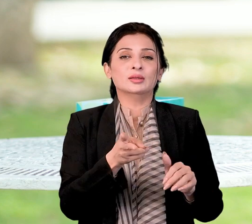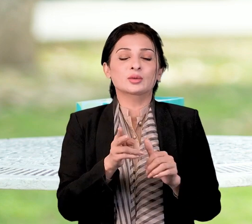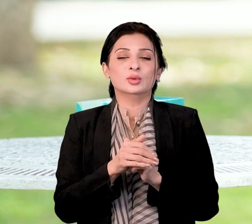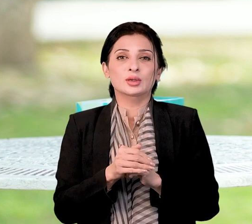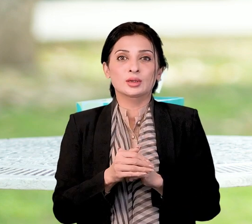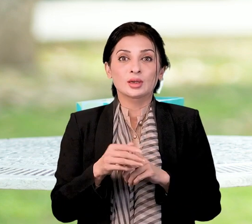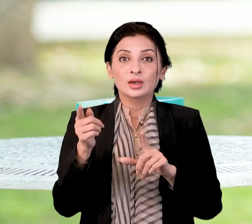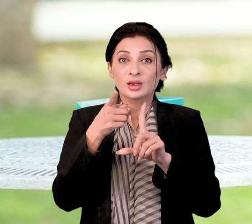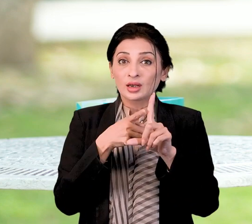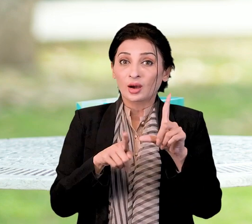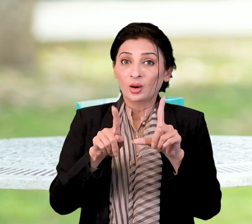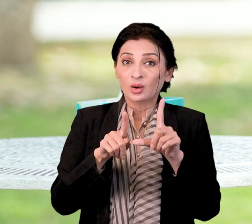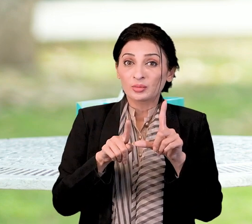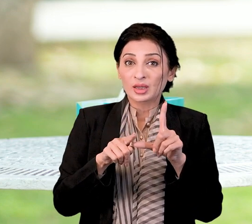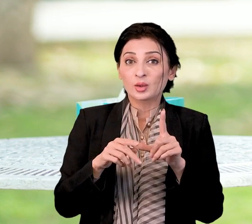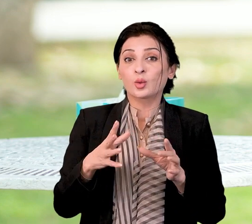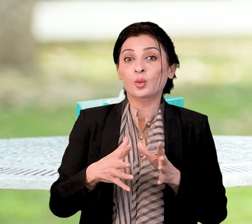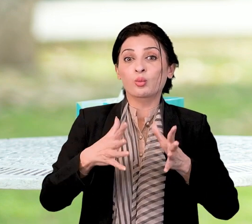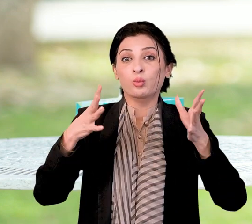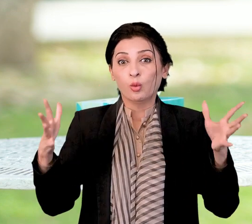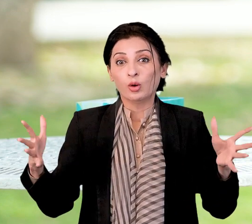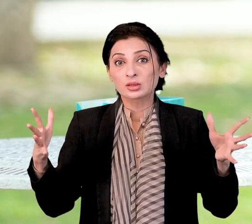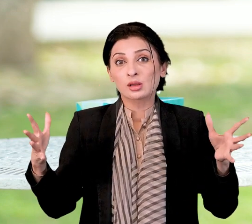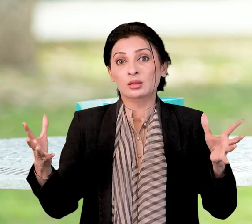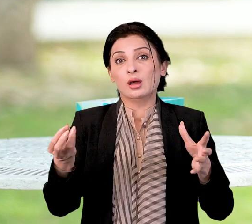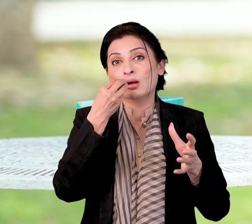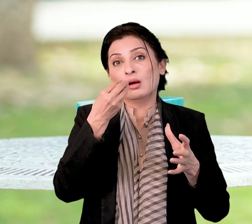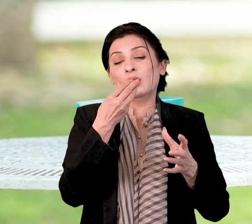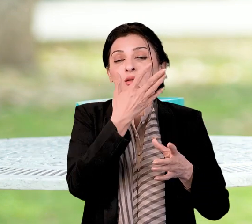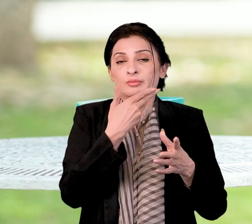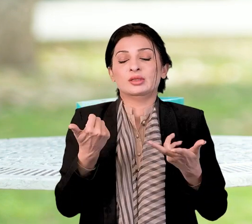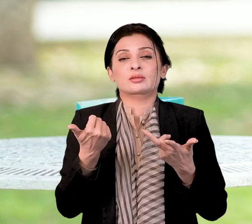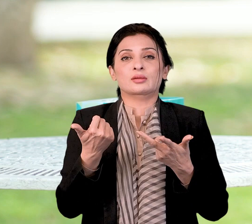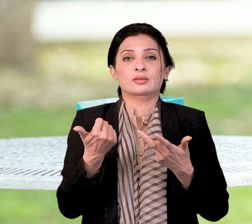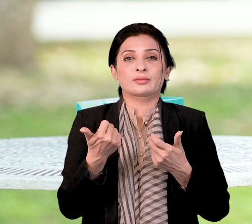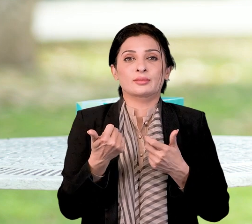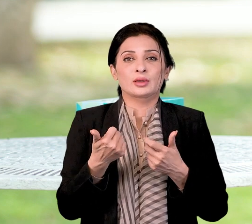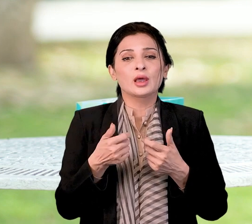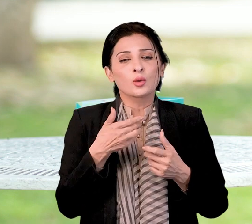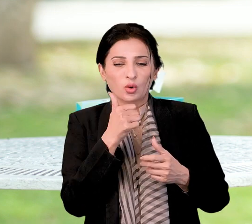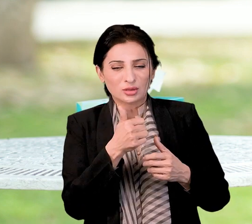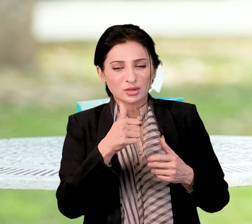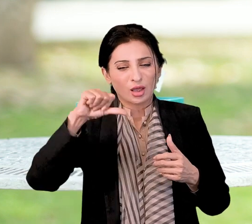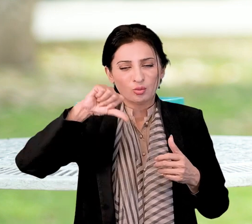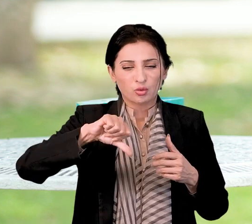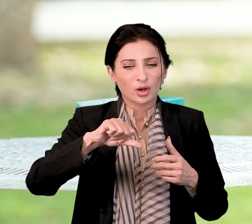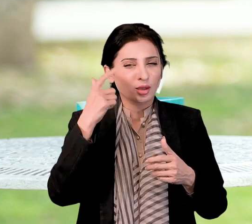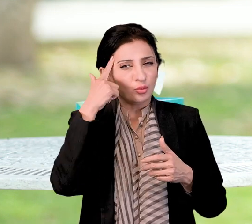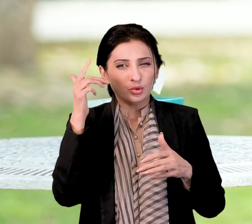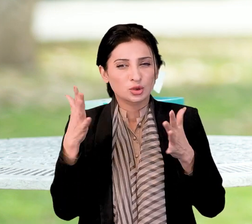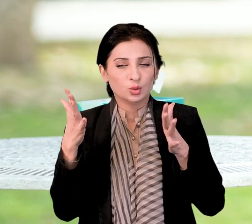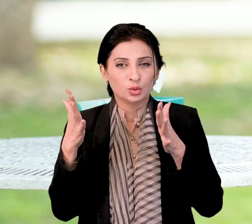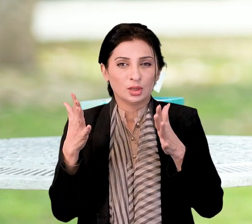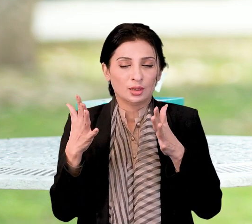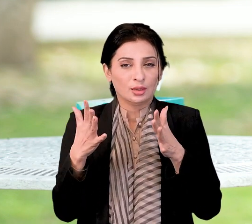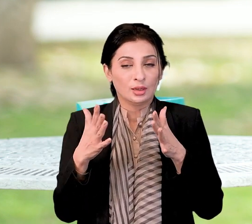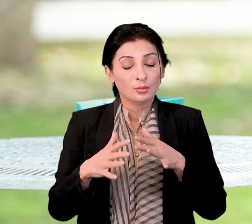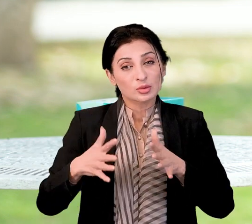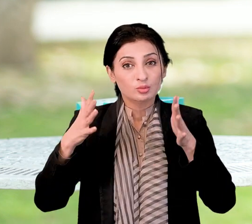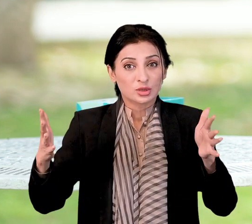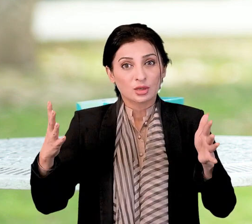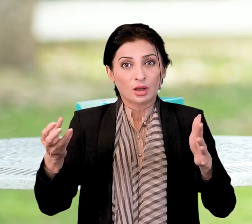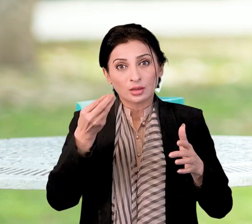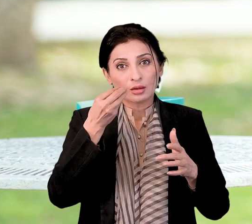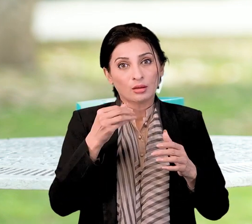lot of clientele still that values good tasting quality ingredients,